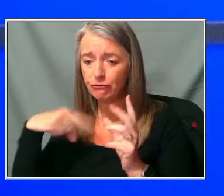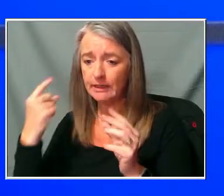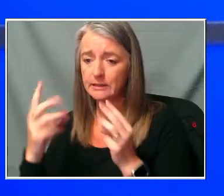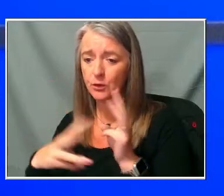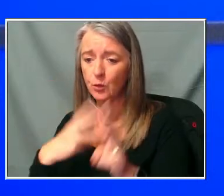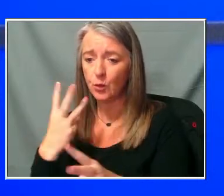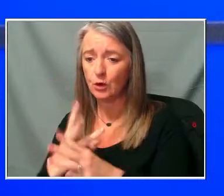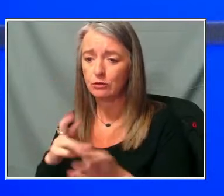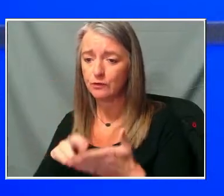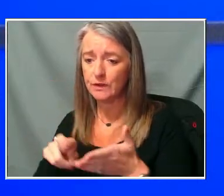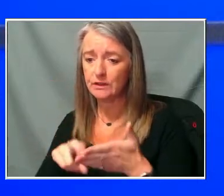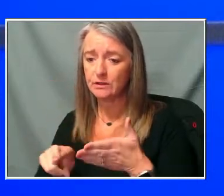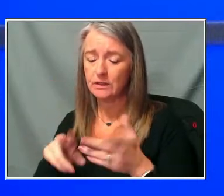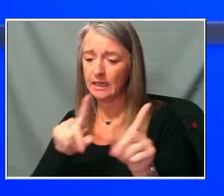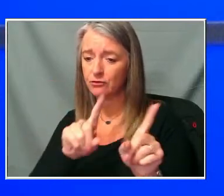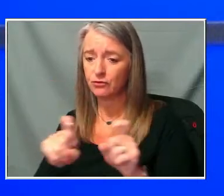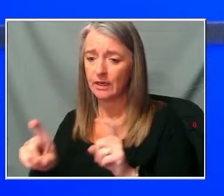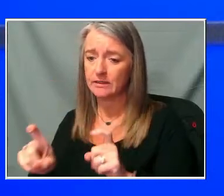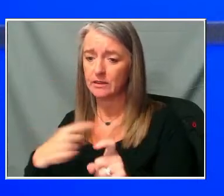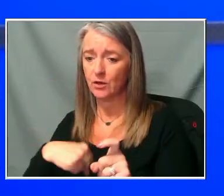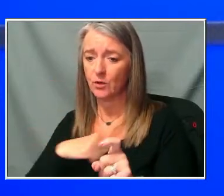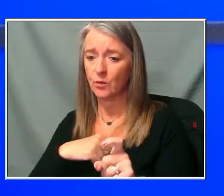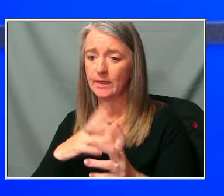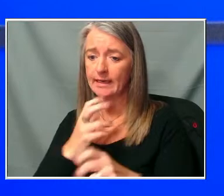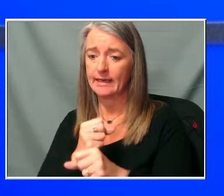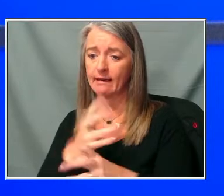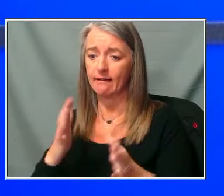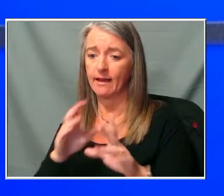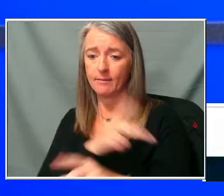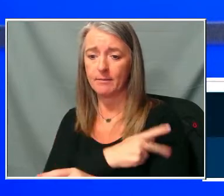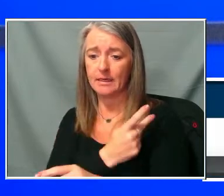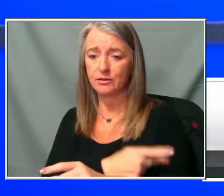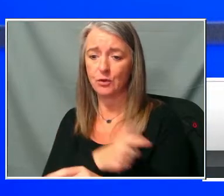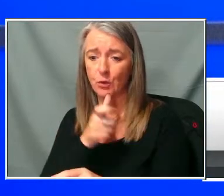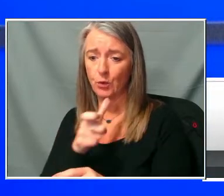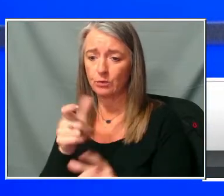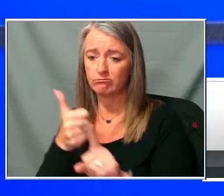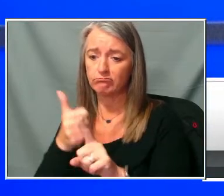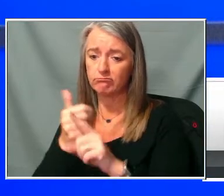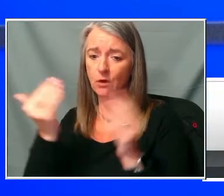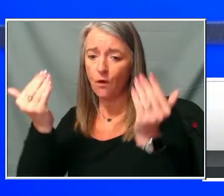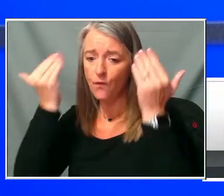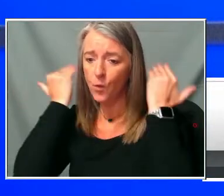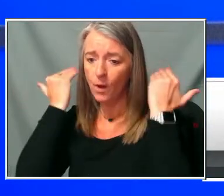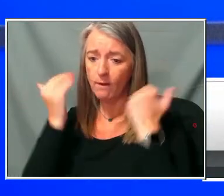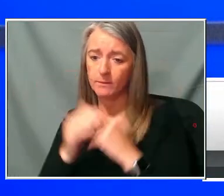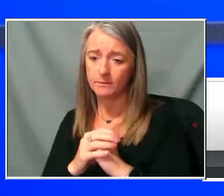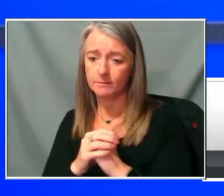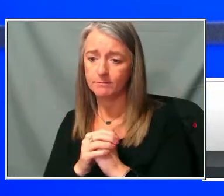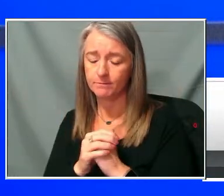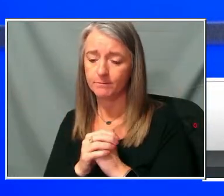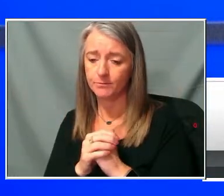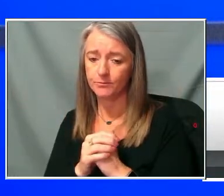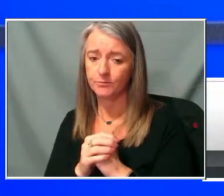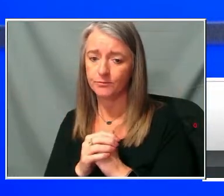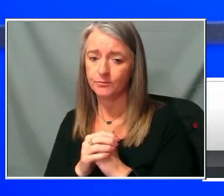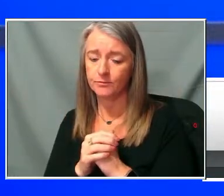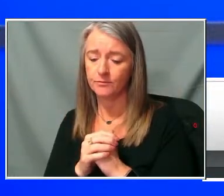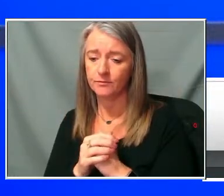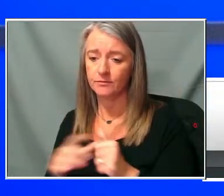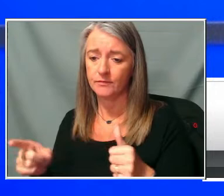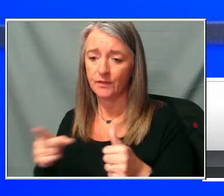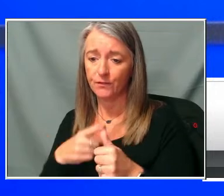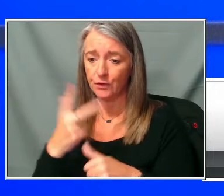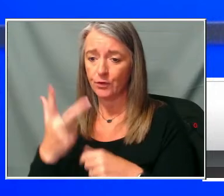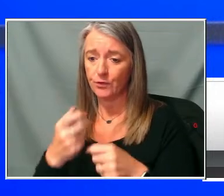and trials? And I think we get a lot of patients that are overwhelmed with that. My first 3 years here,